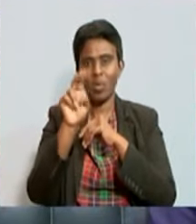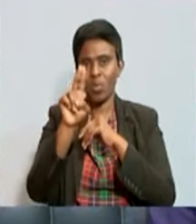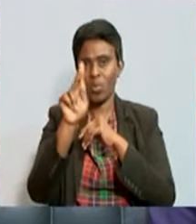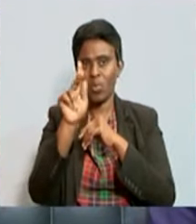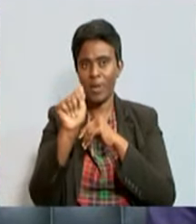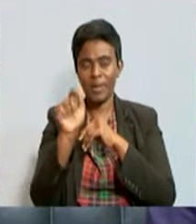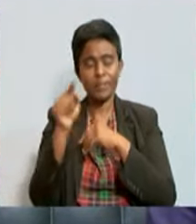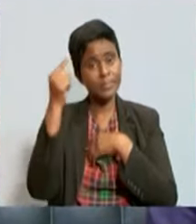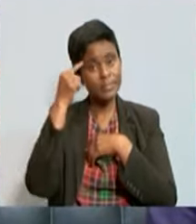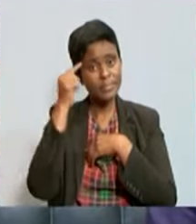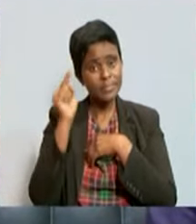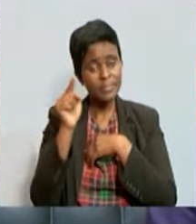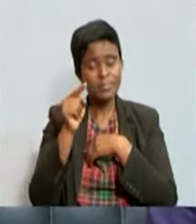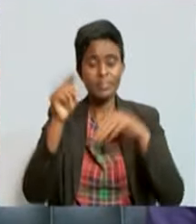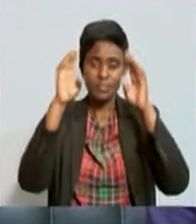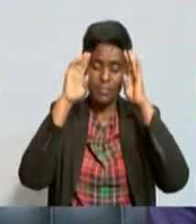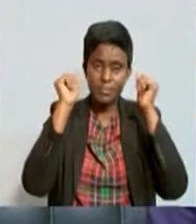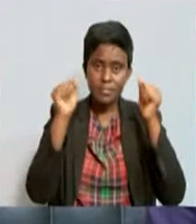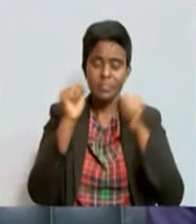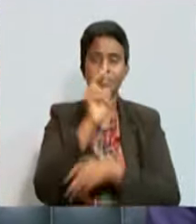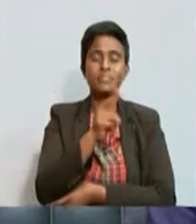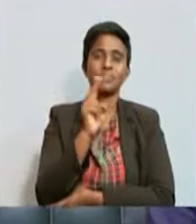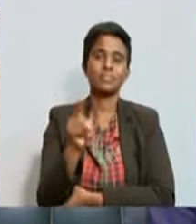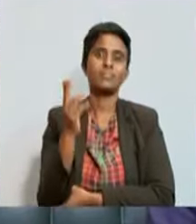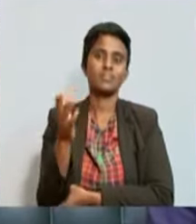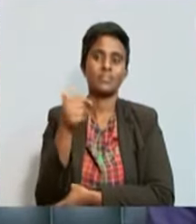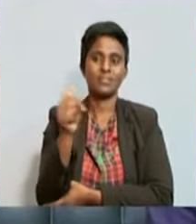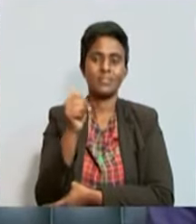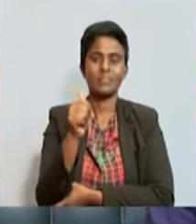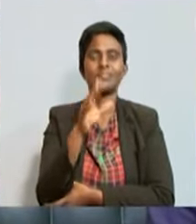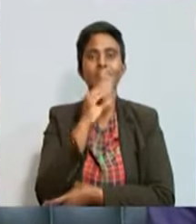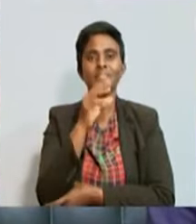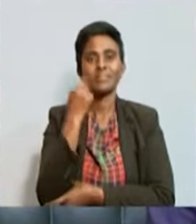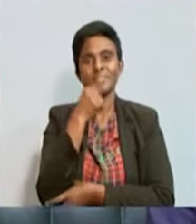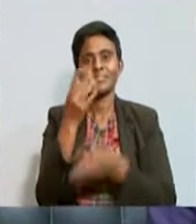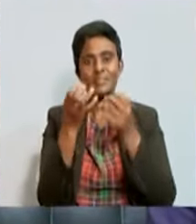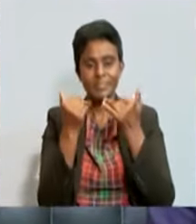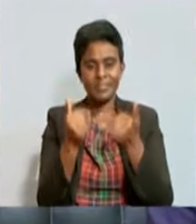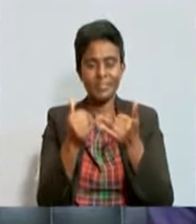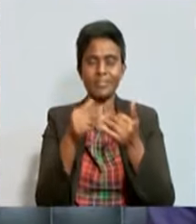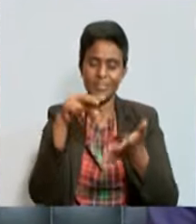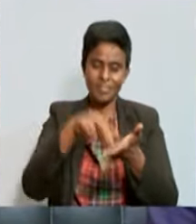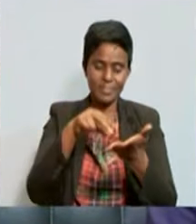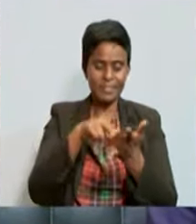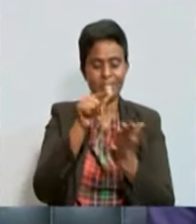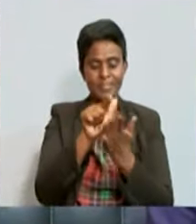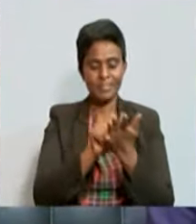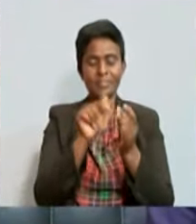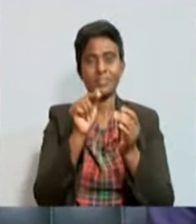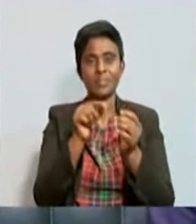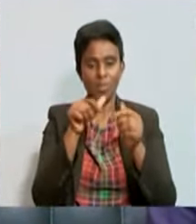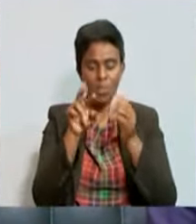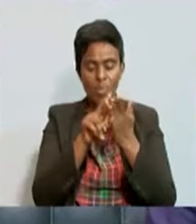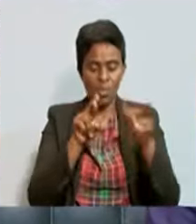this government, President Hakainde Hichilema, is a man who wants to start by the rule of law. And